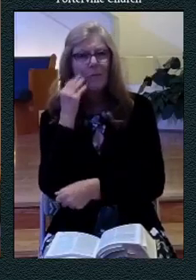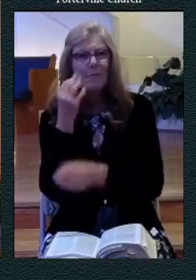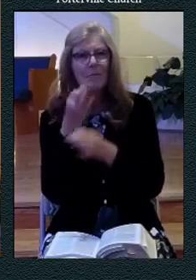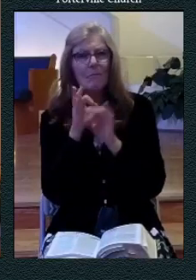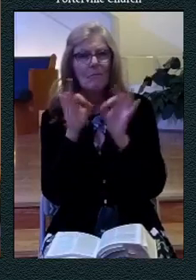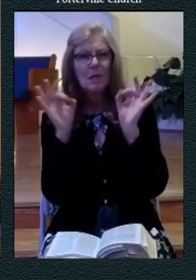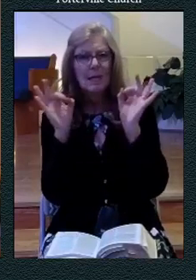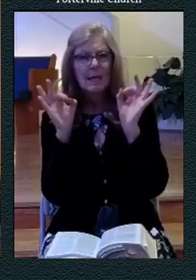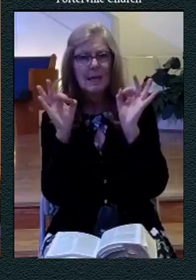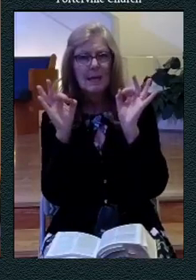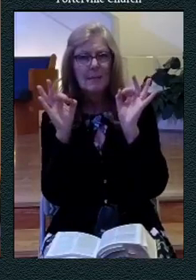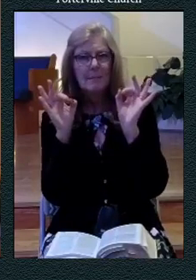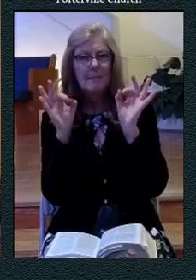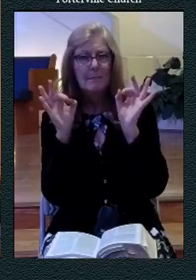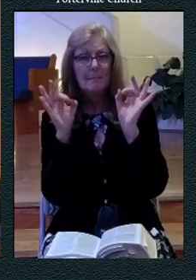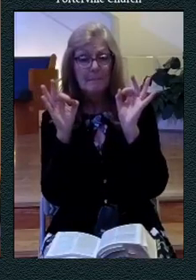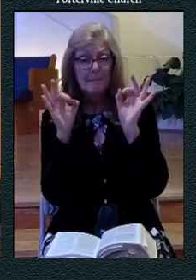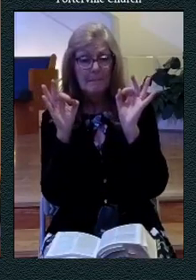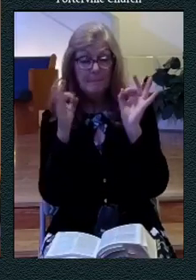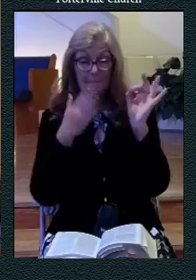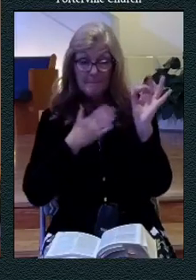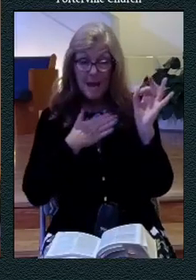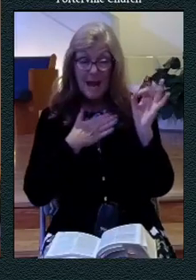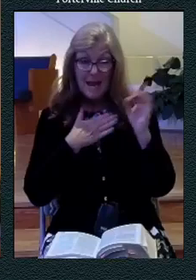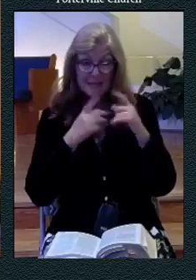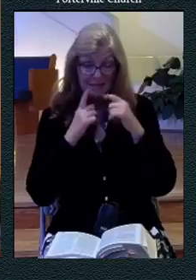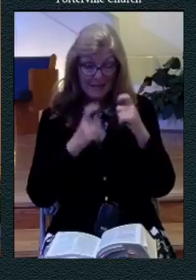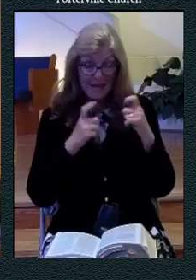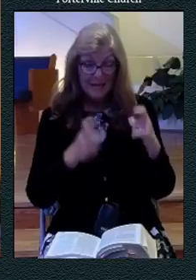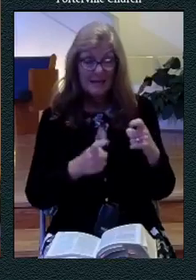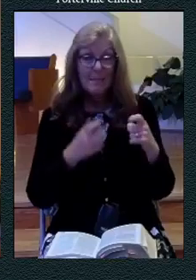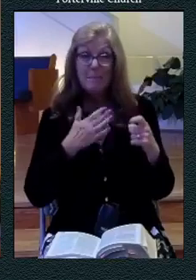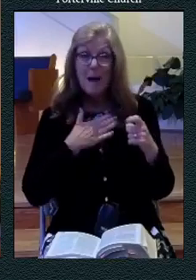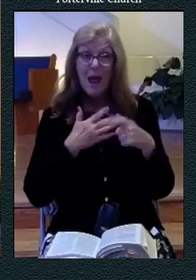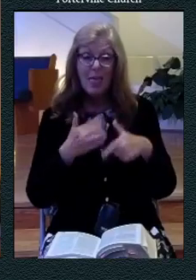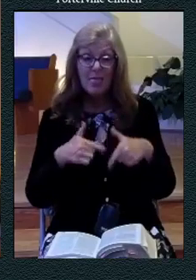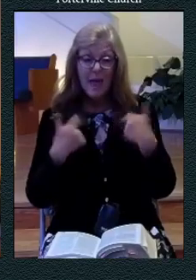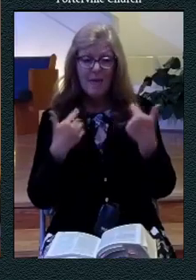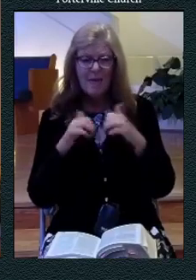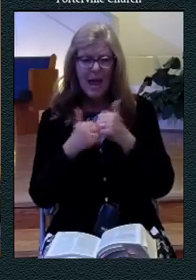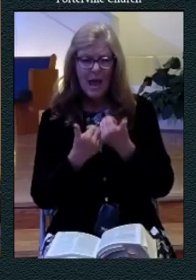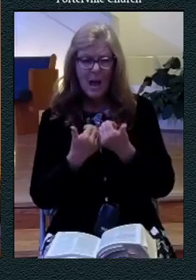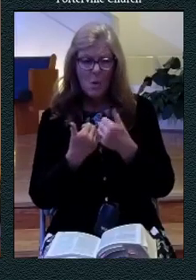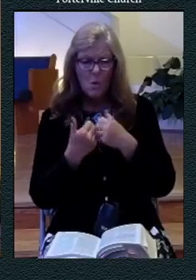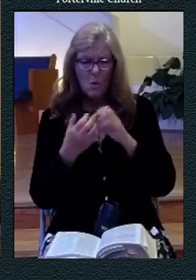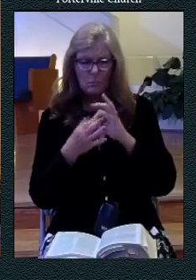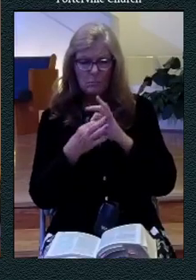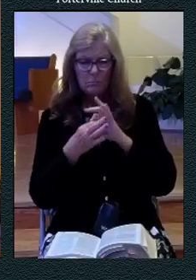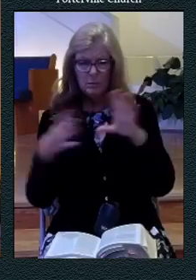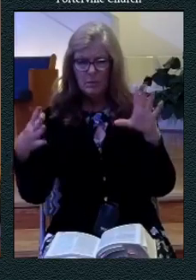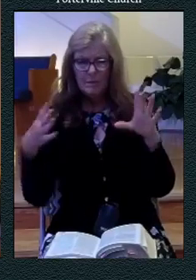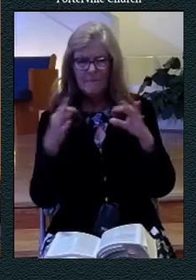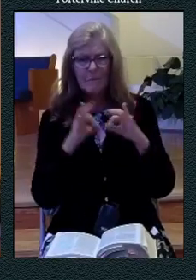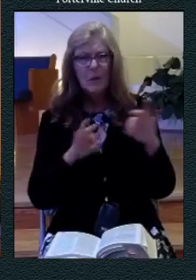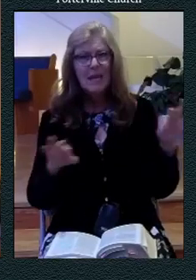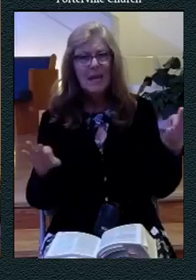the sense of sin's burden in my life? How do I come to that?